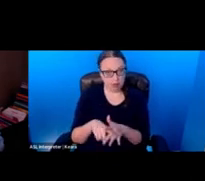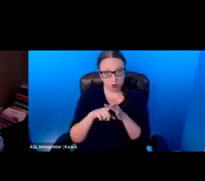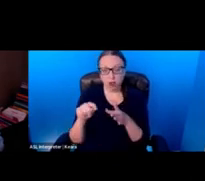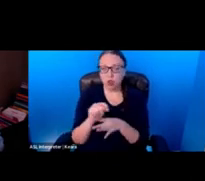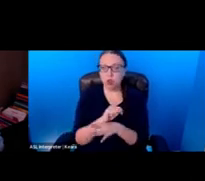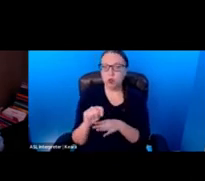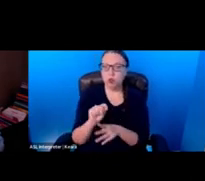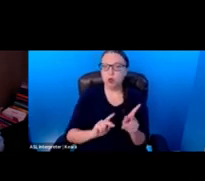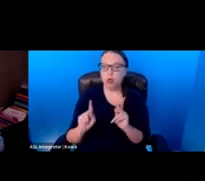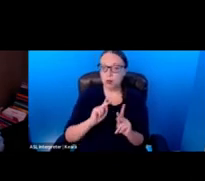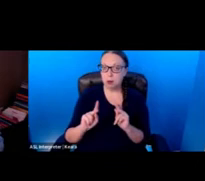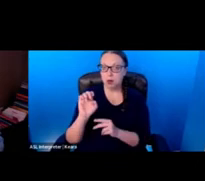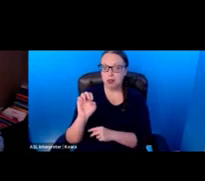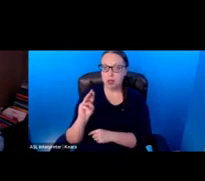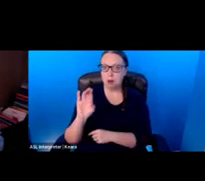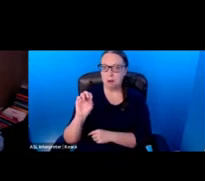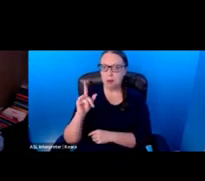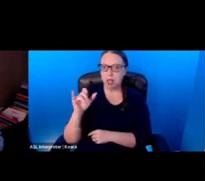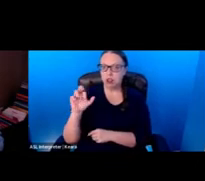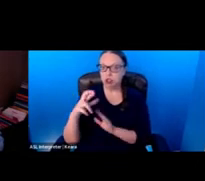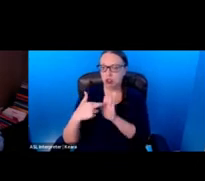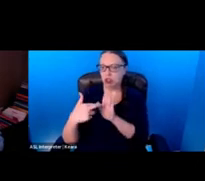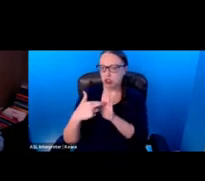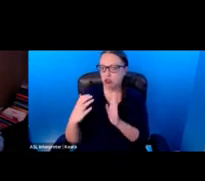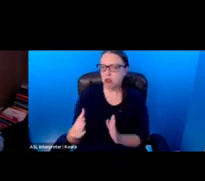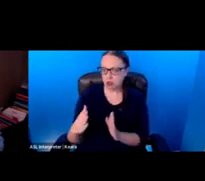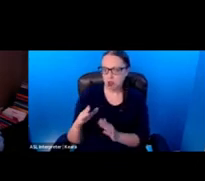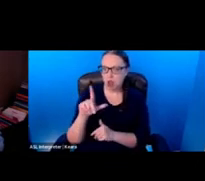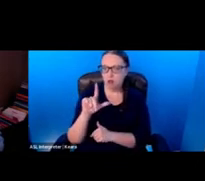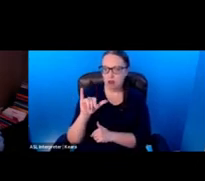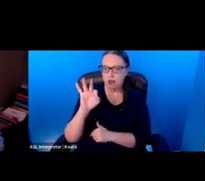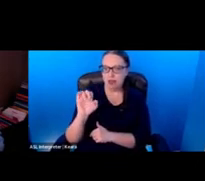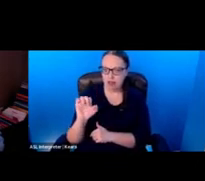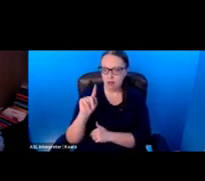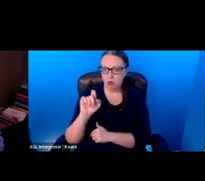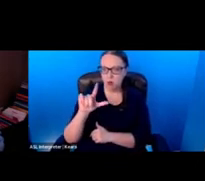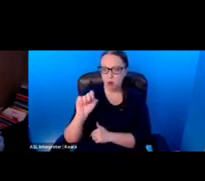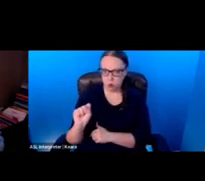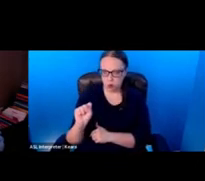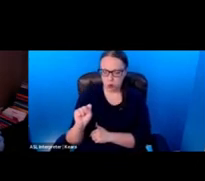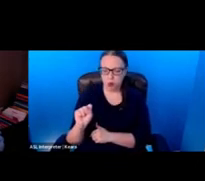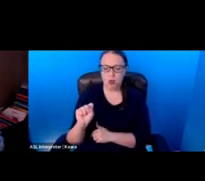people as ambassadors of life course tools, charting the life course,